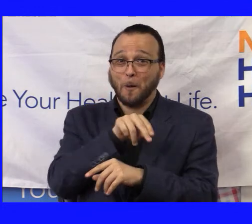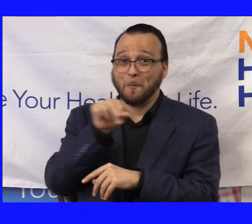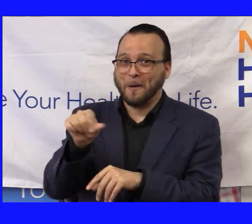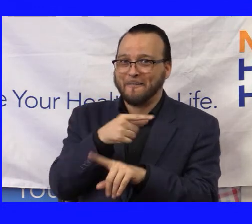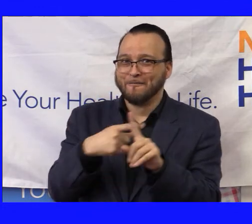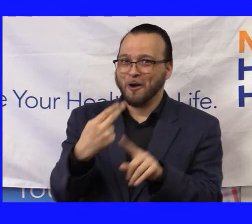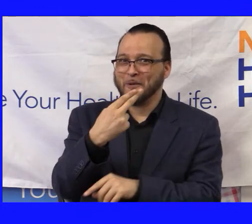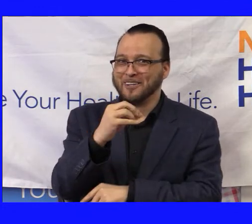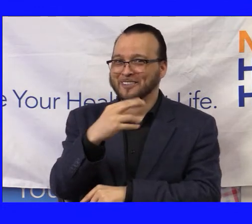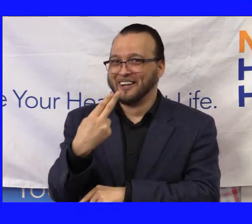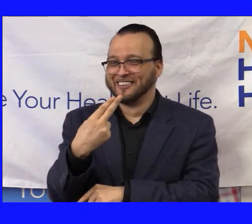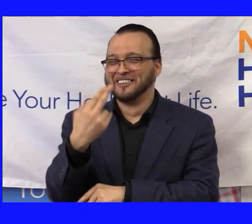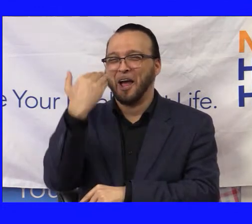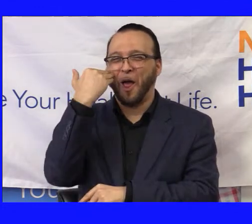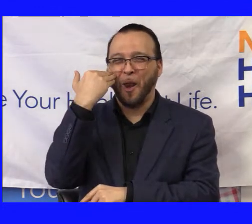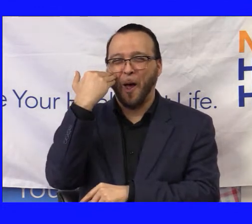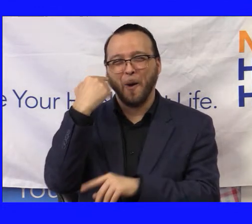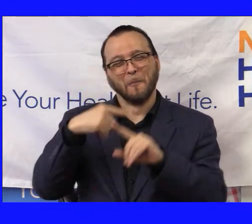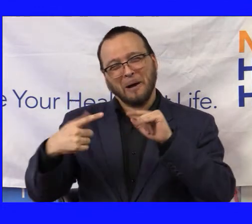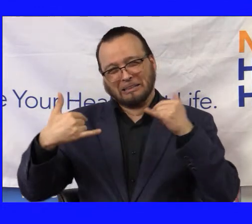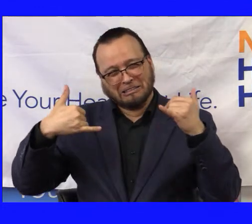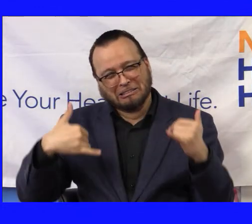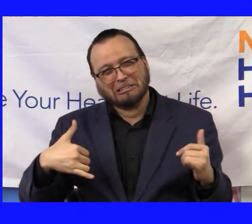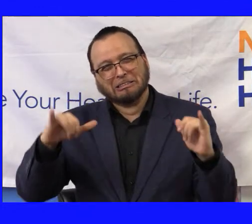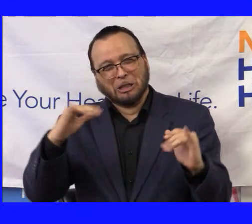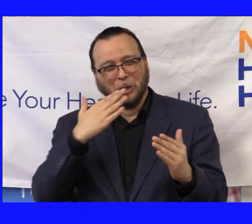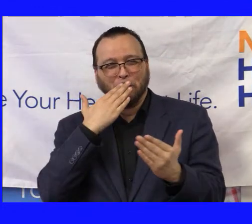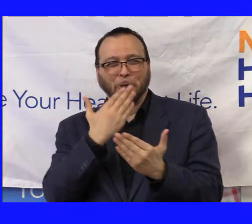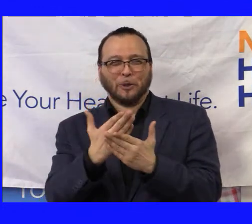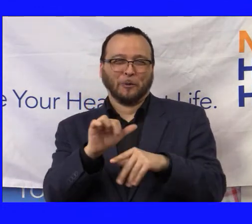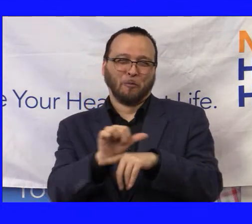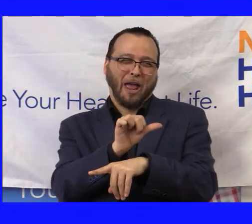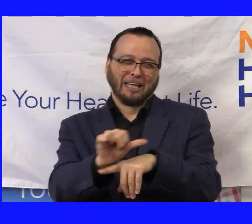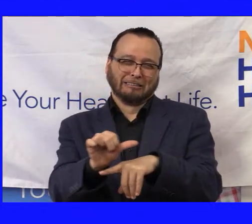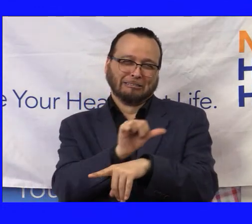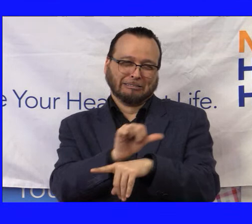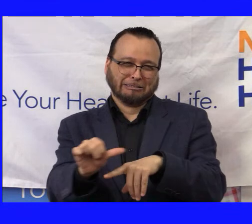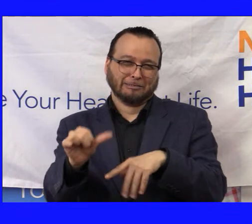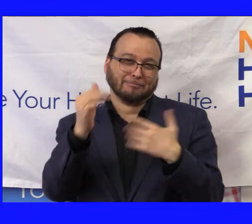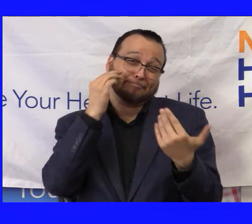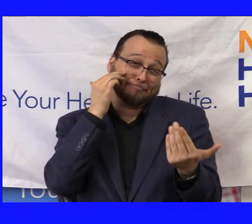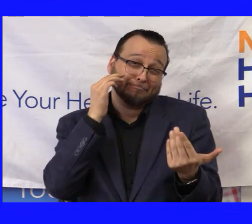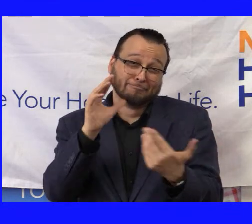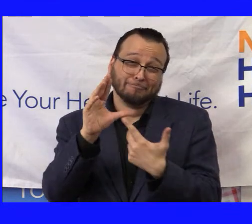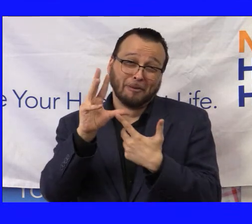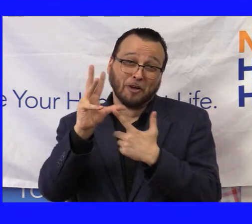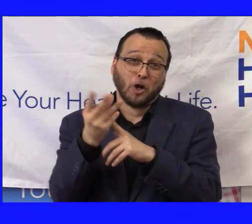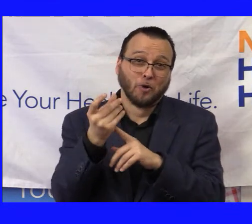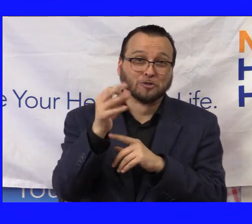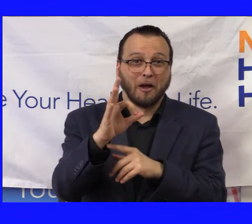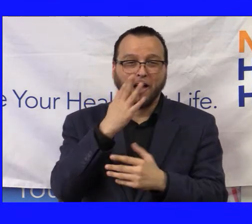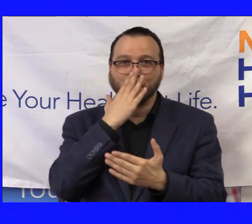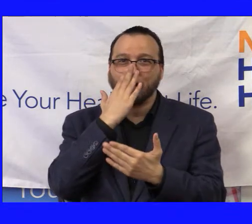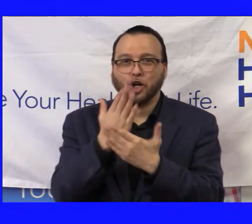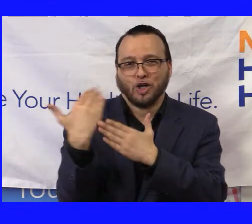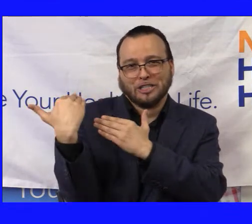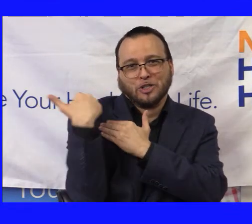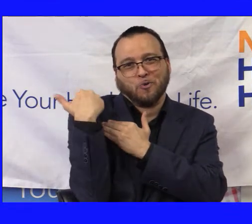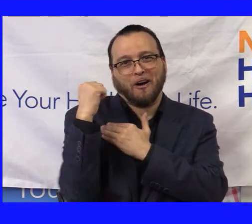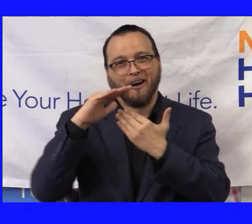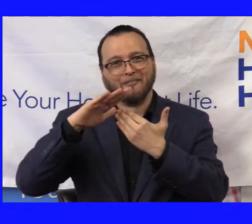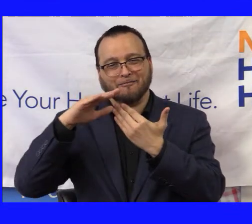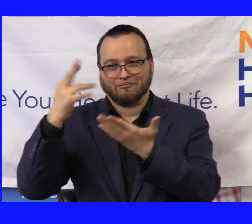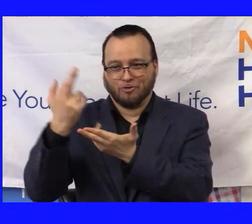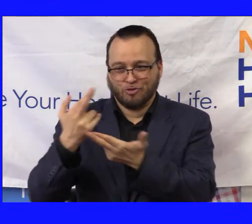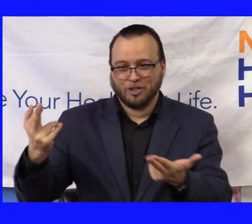I believe that is always good practice, because it creates a culture of being a good steward of the resources that